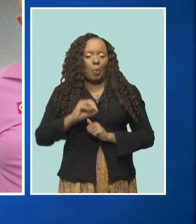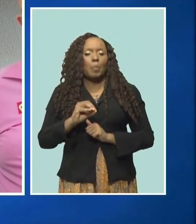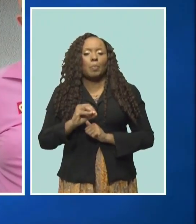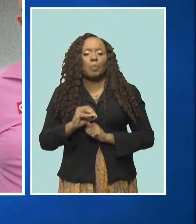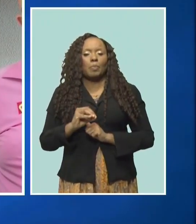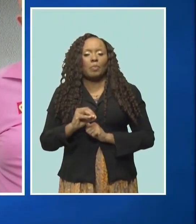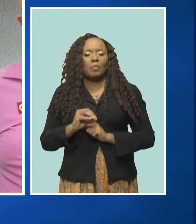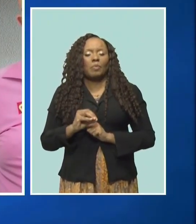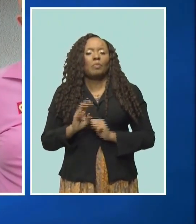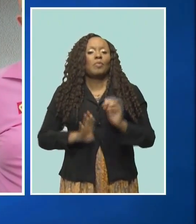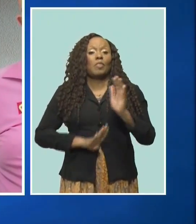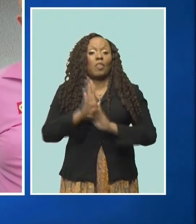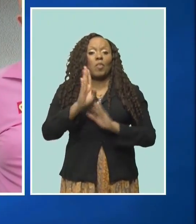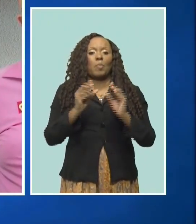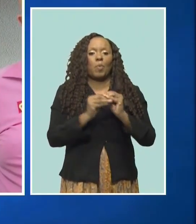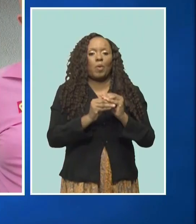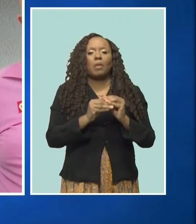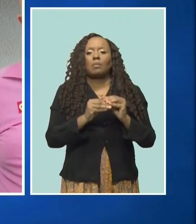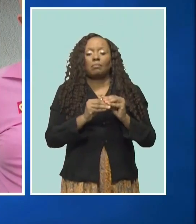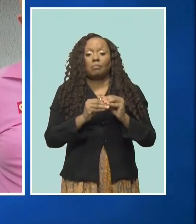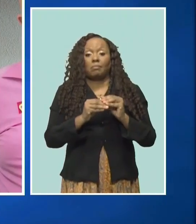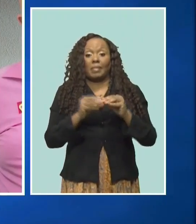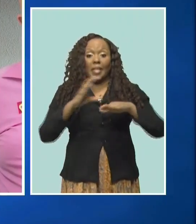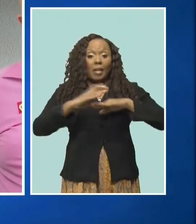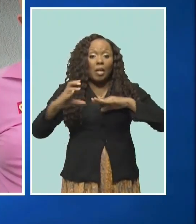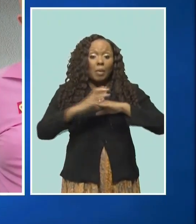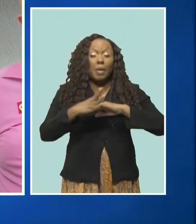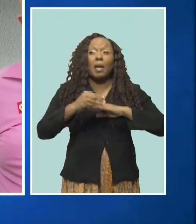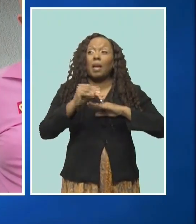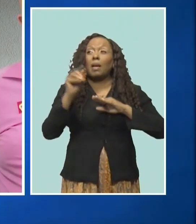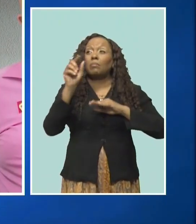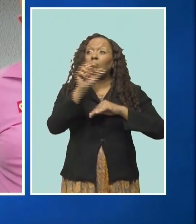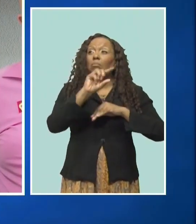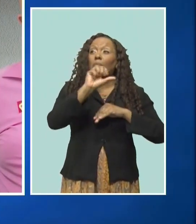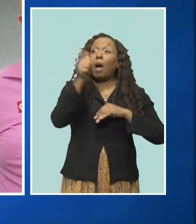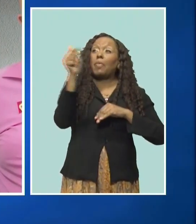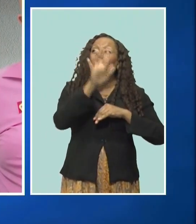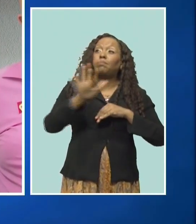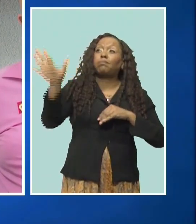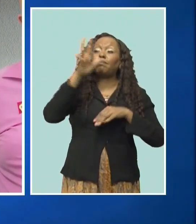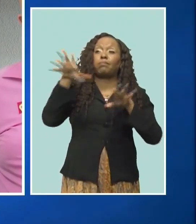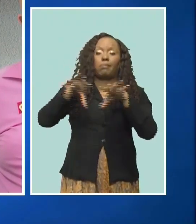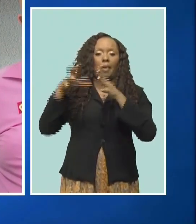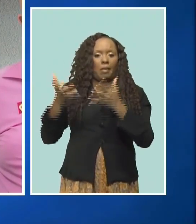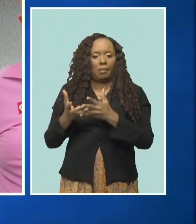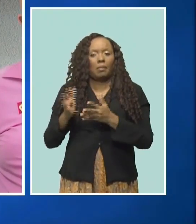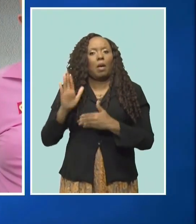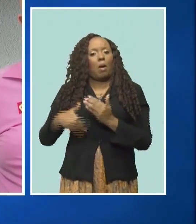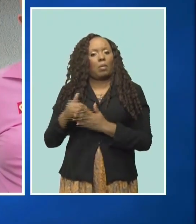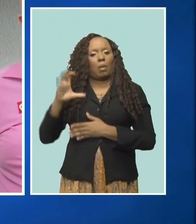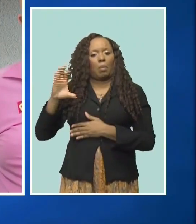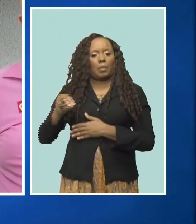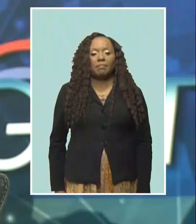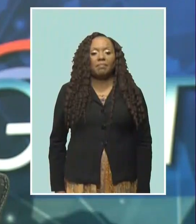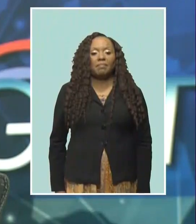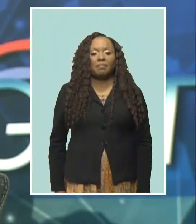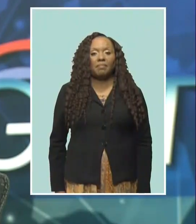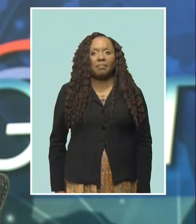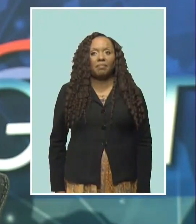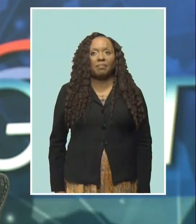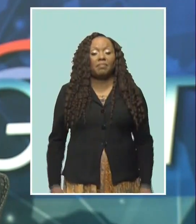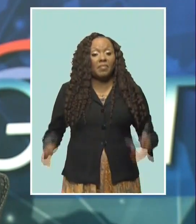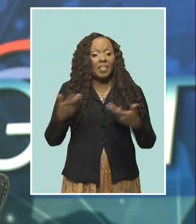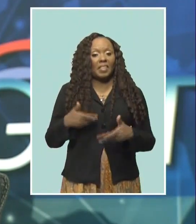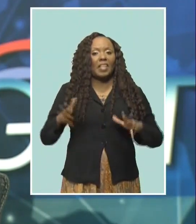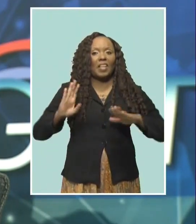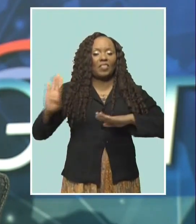reach, not only within the region, but outside of the region as well. And these companies and these products have the capacity to do so. And